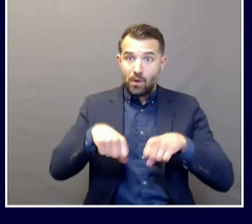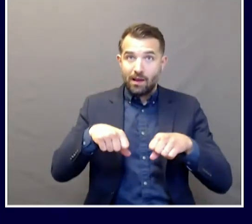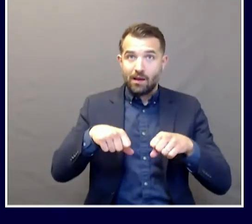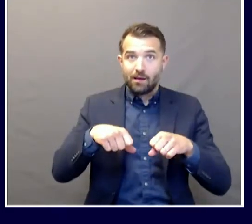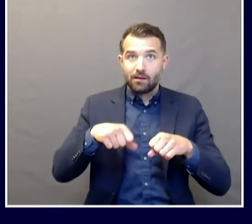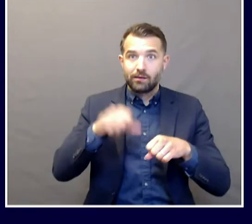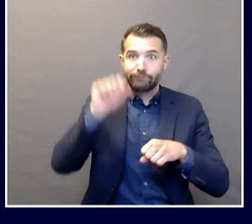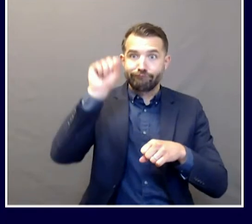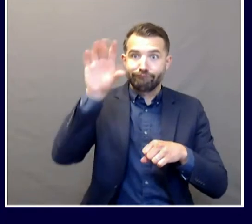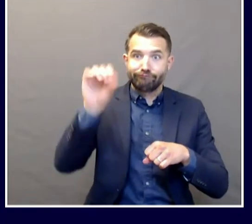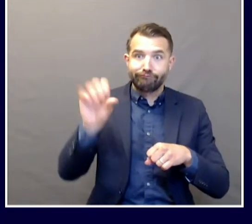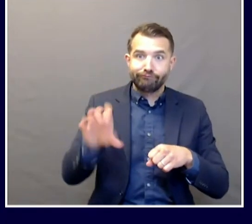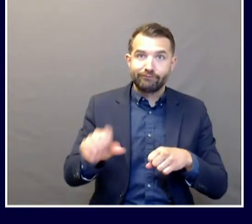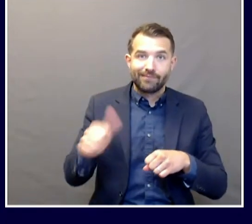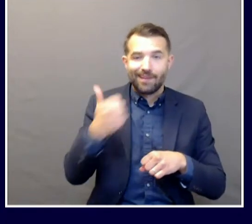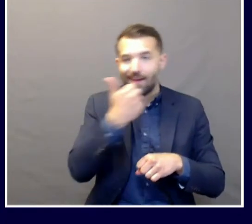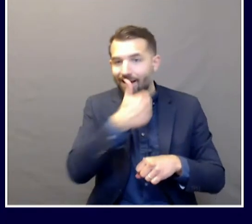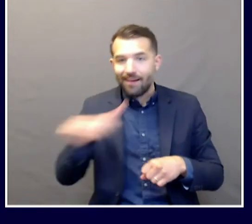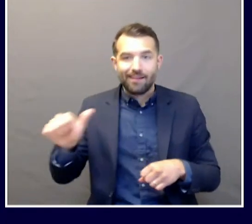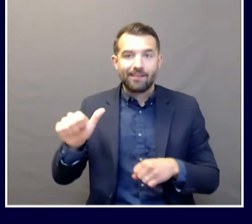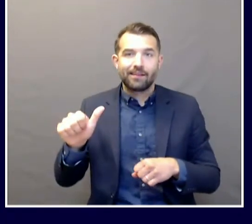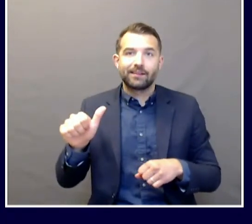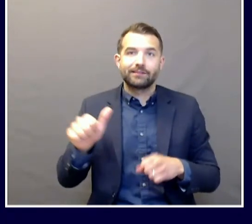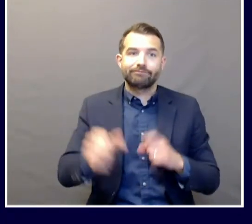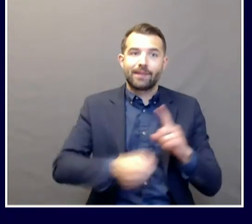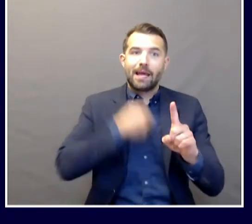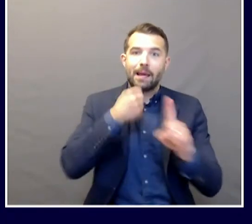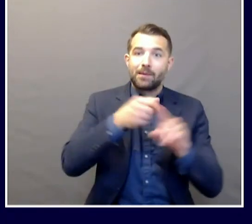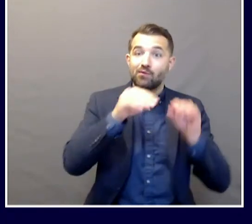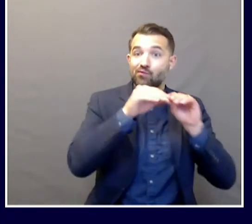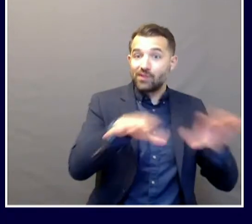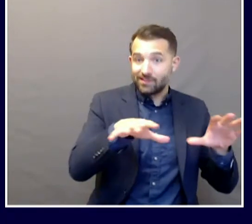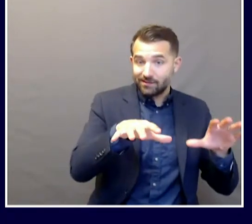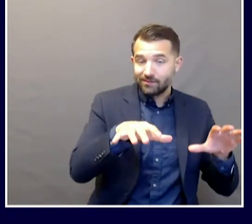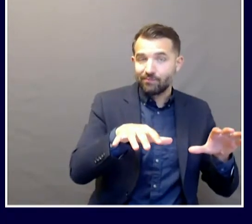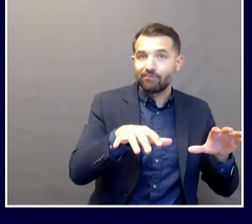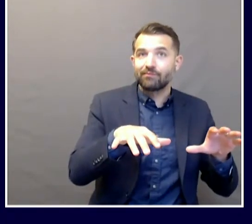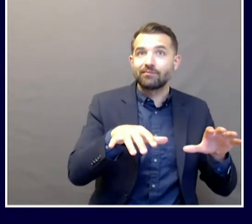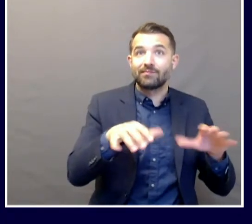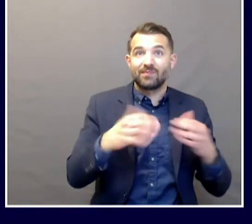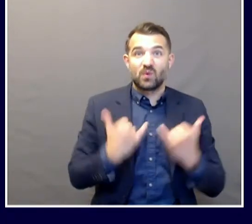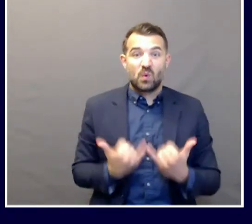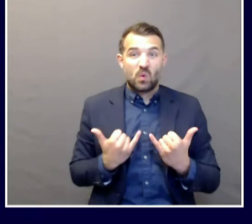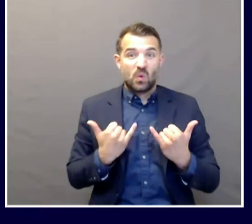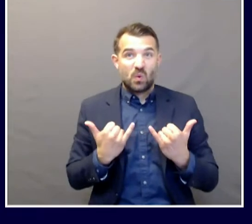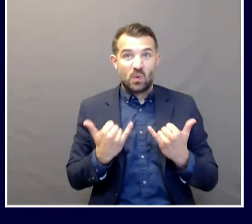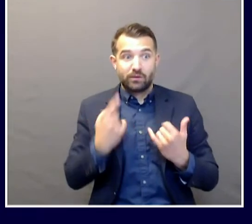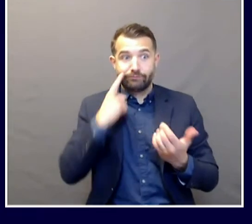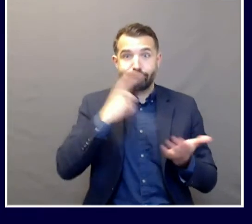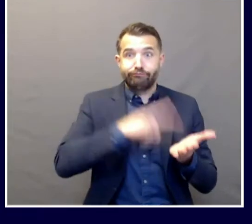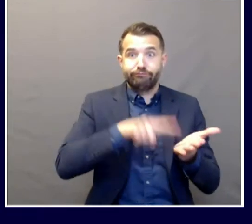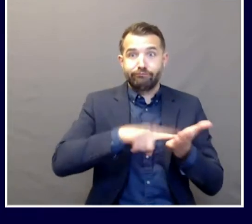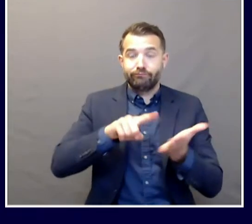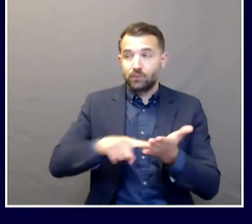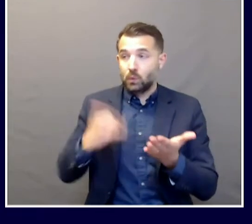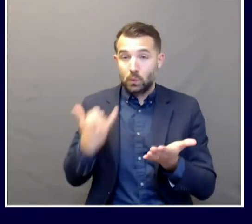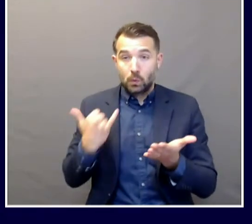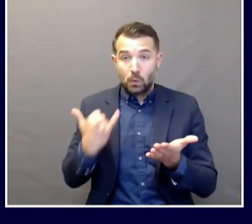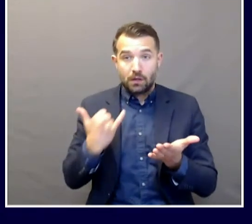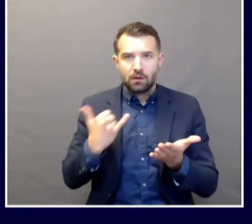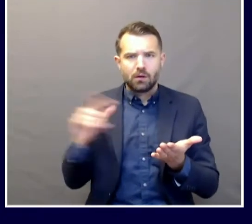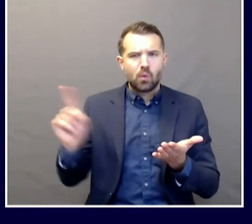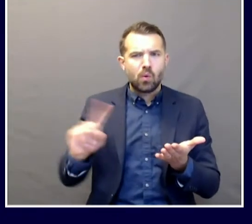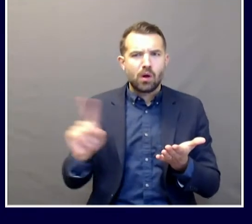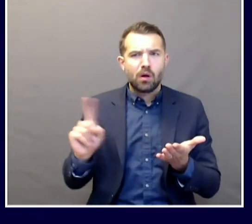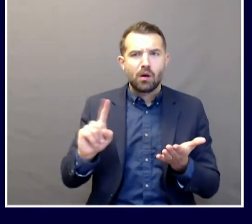being investigated at nursing homes or long-term care facilities. And in